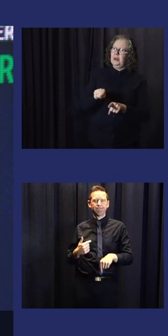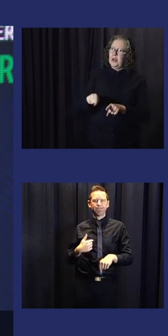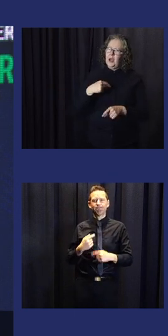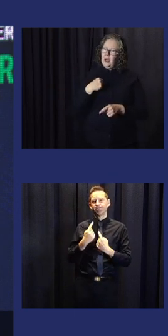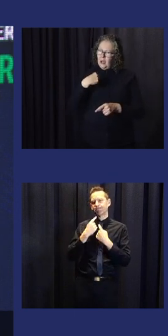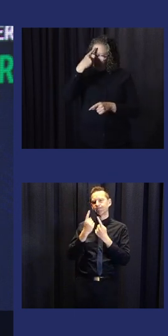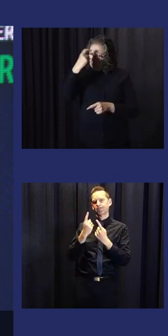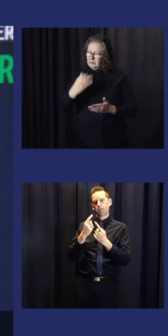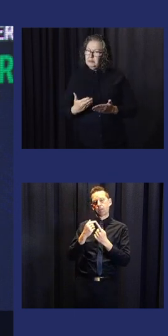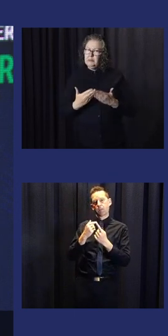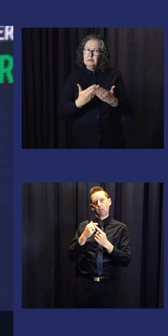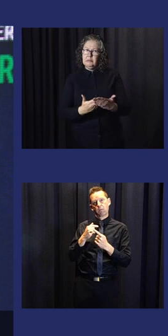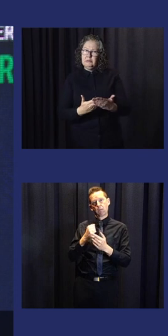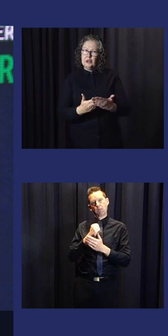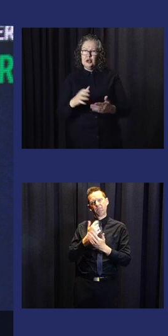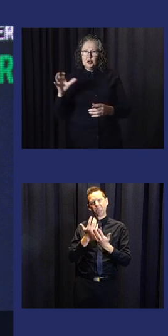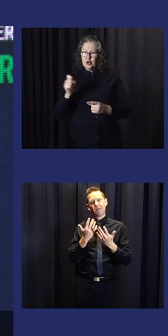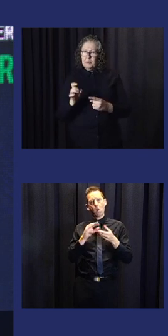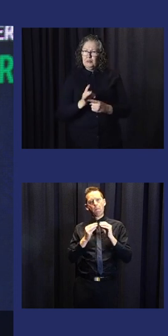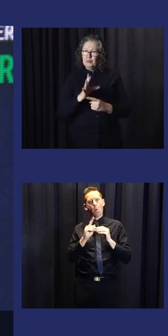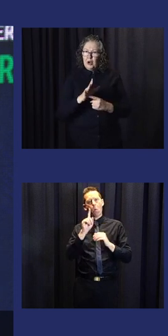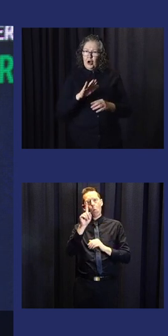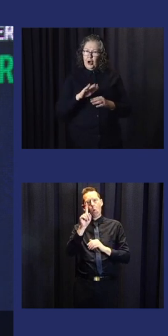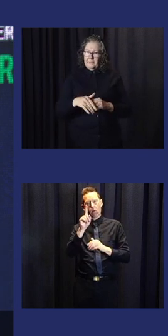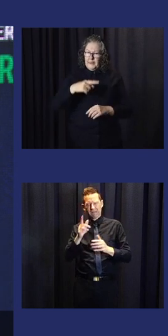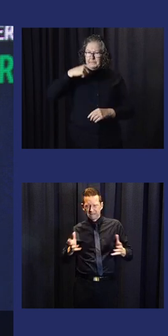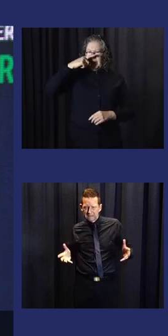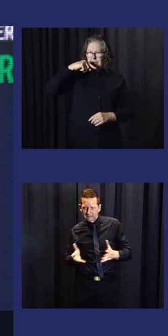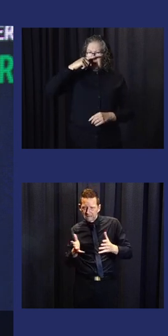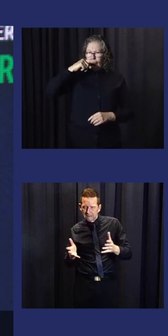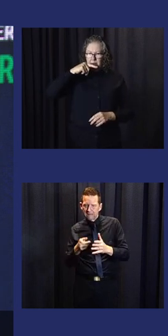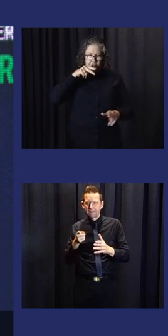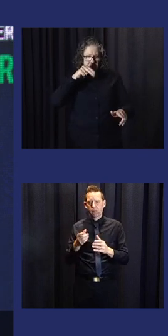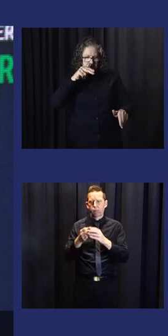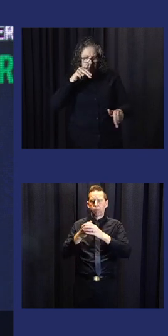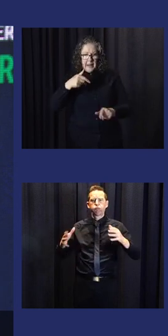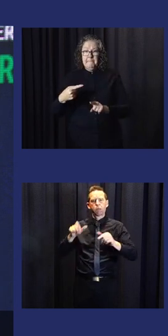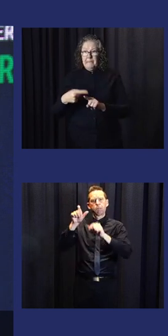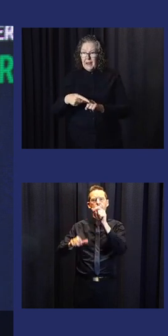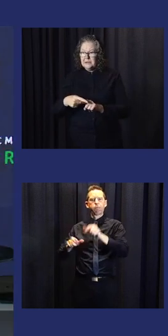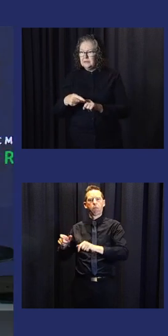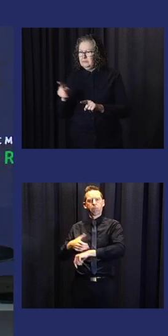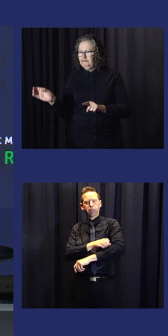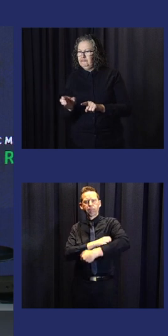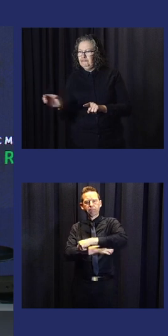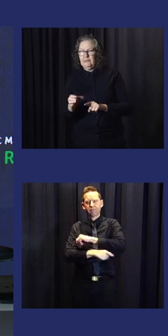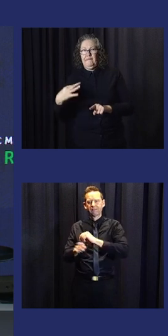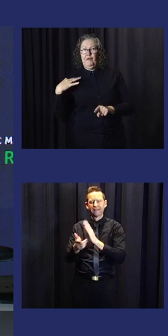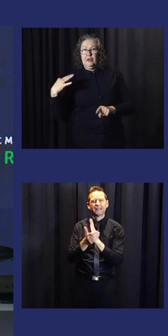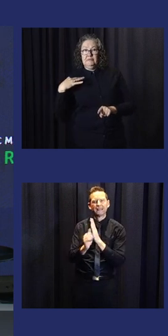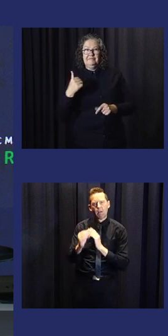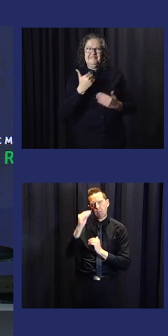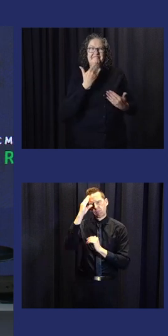that the priority should be on the human capital development, including the volunteerism. Thank you, Professor